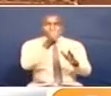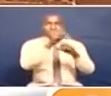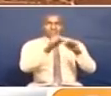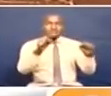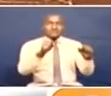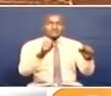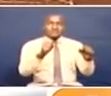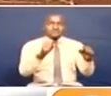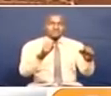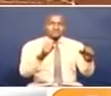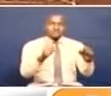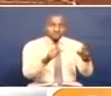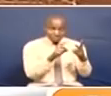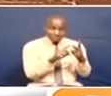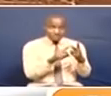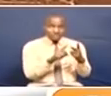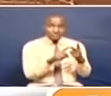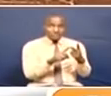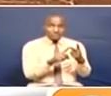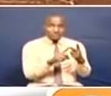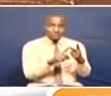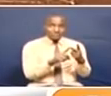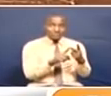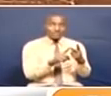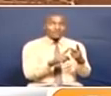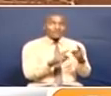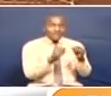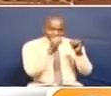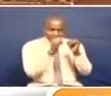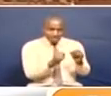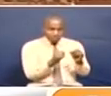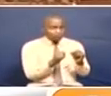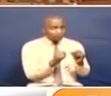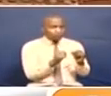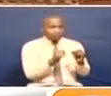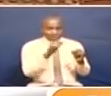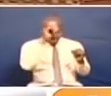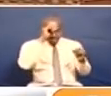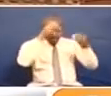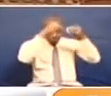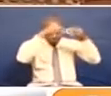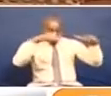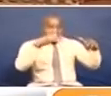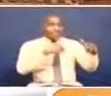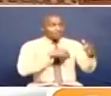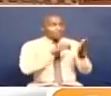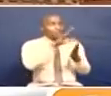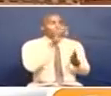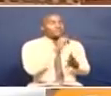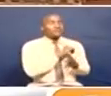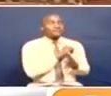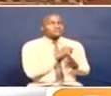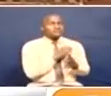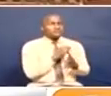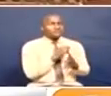devolution. Number two, in the new structure and devolved government, and I posted it, do we need